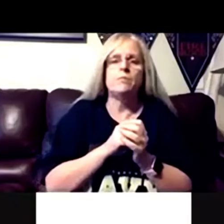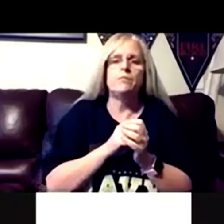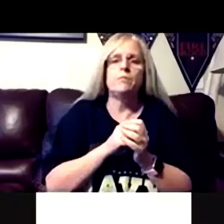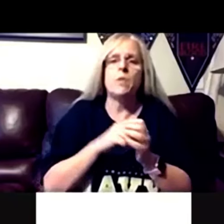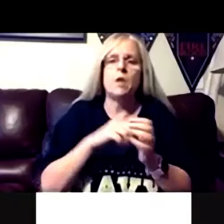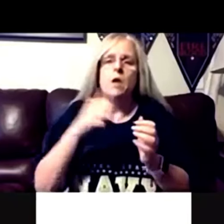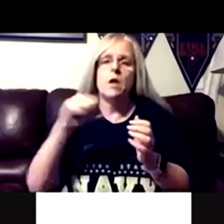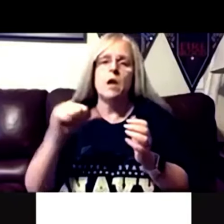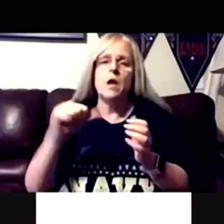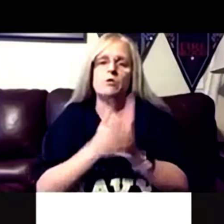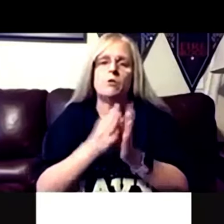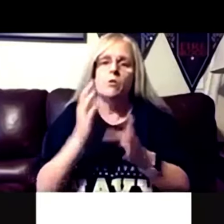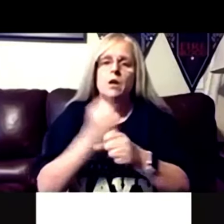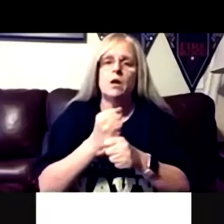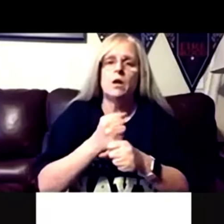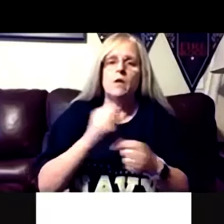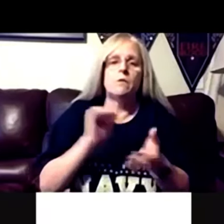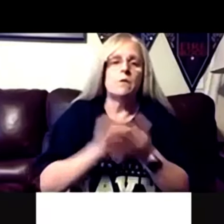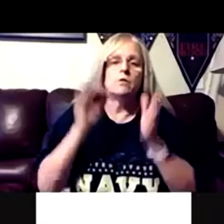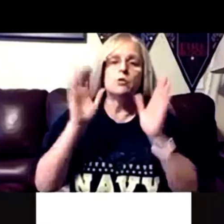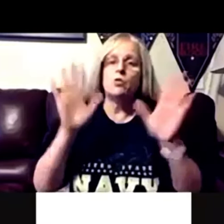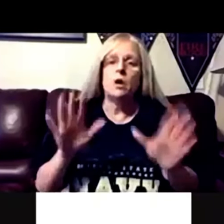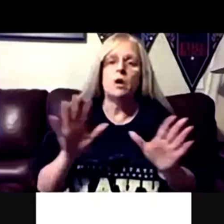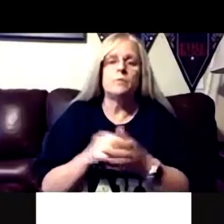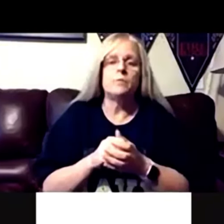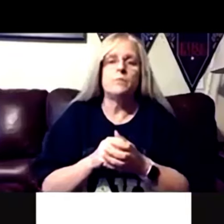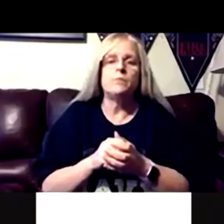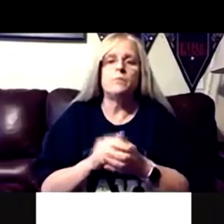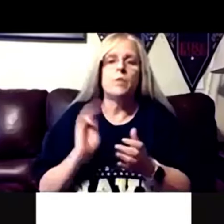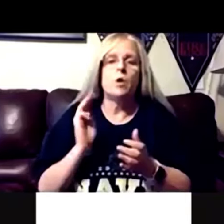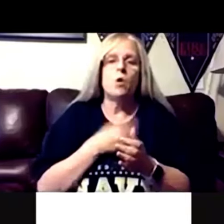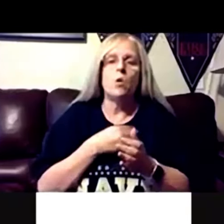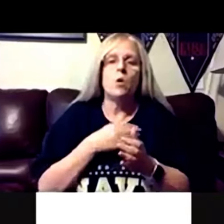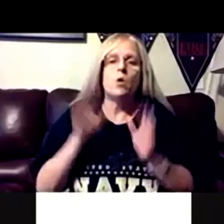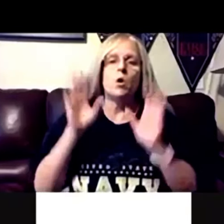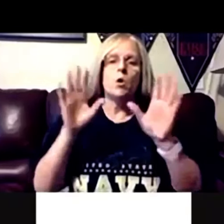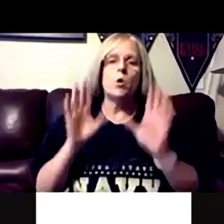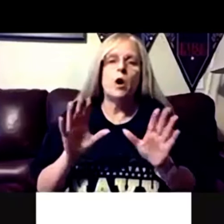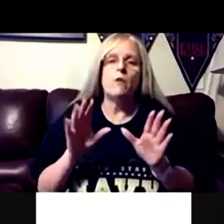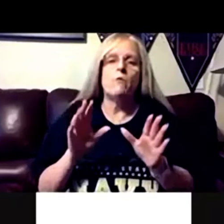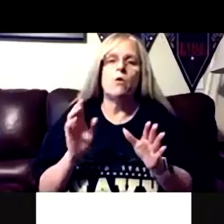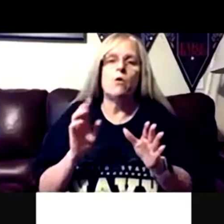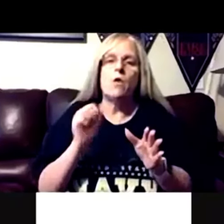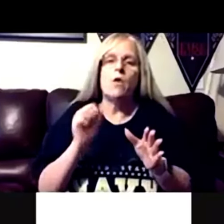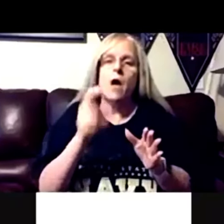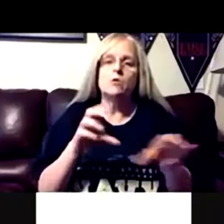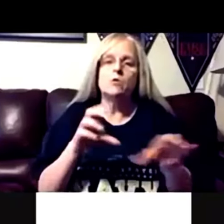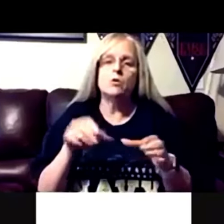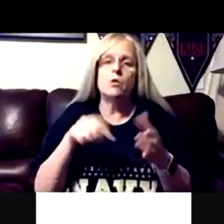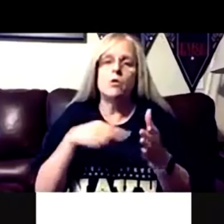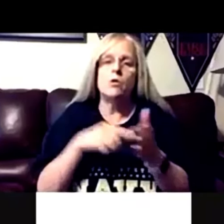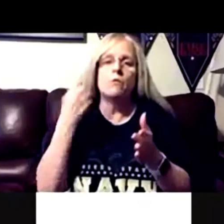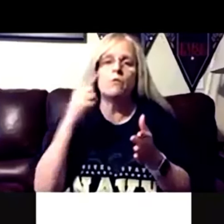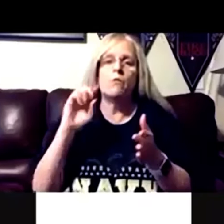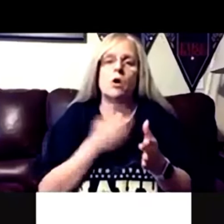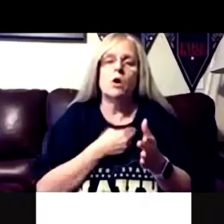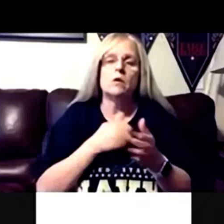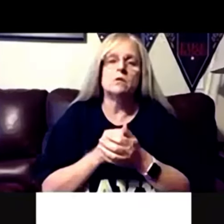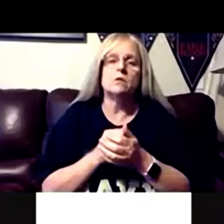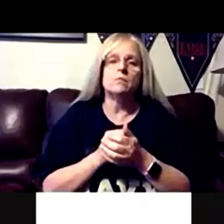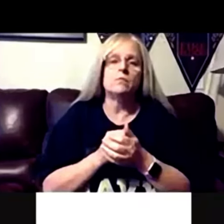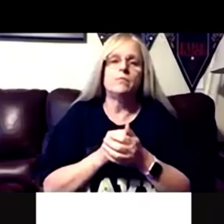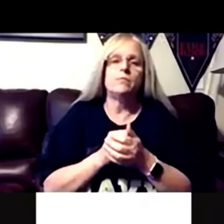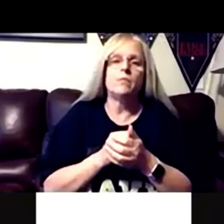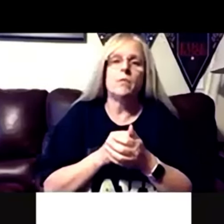traffic we can get, that's terrific. And we were grateful that Ash was going to do this for us. We didn't expect